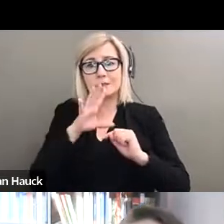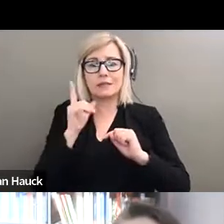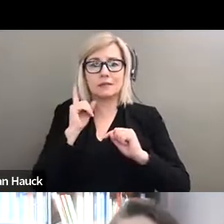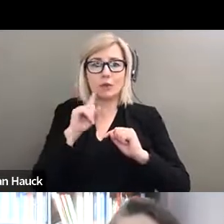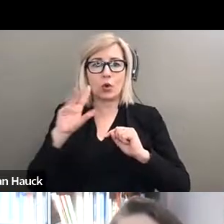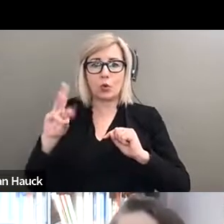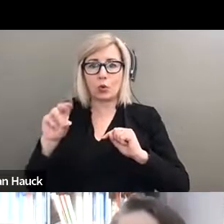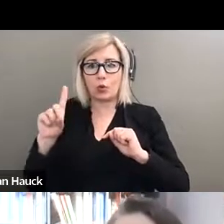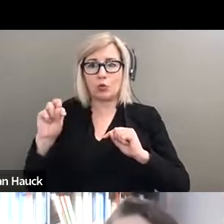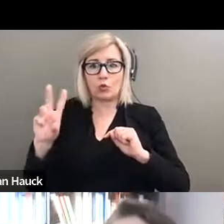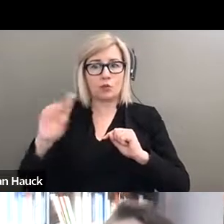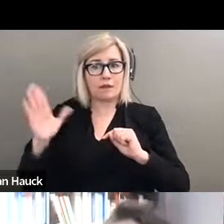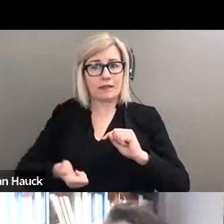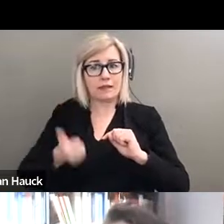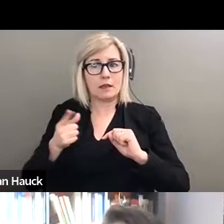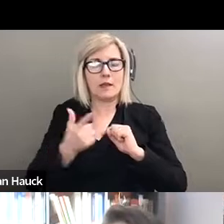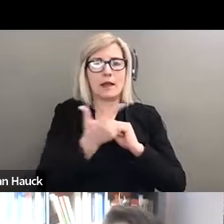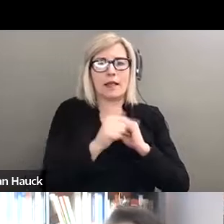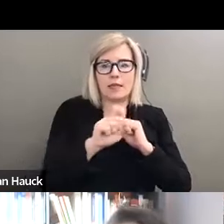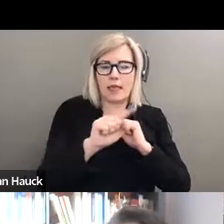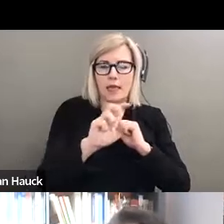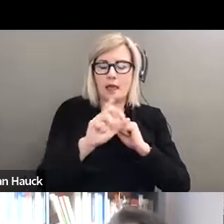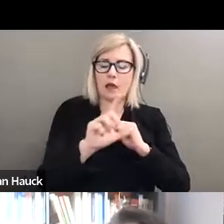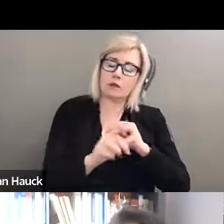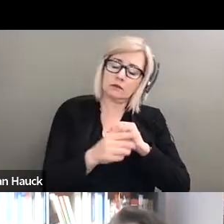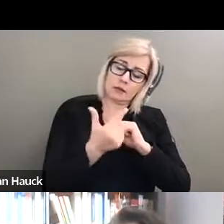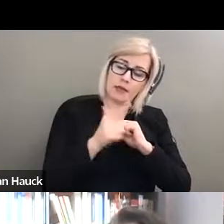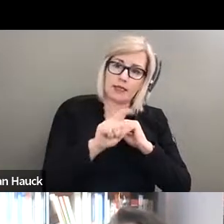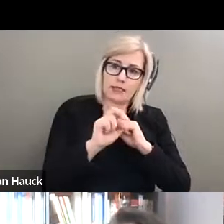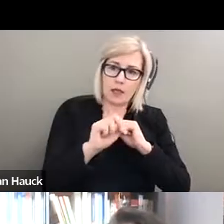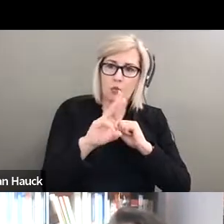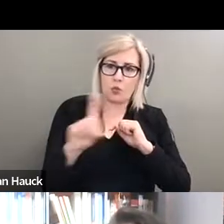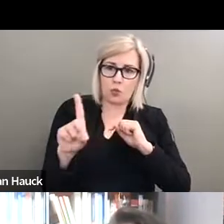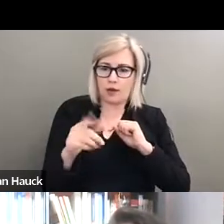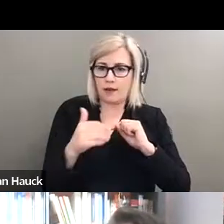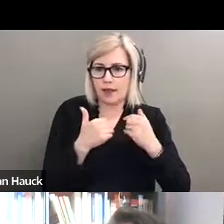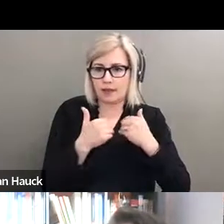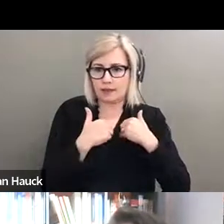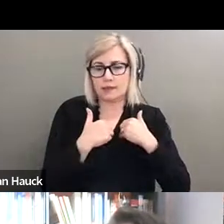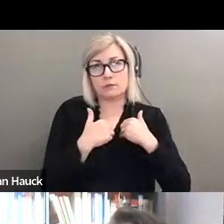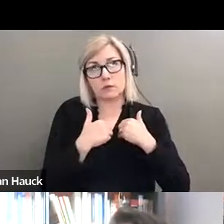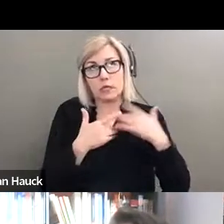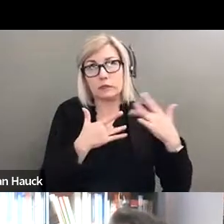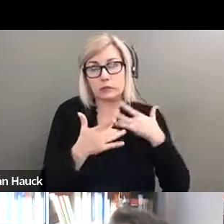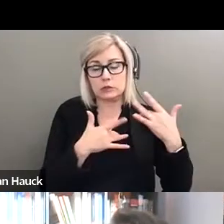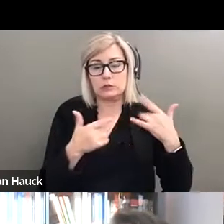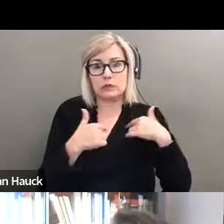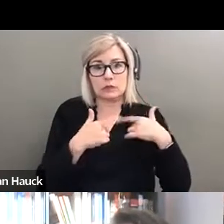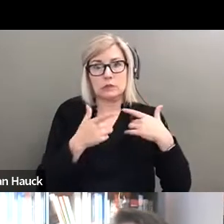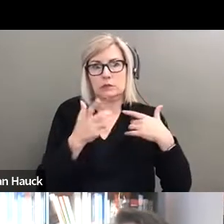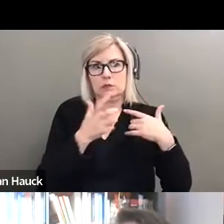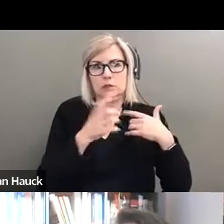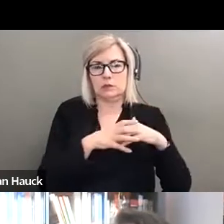but Glenwood has, and this concerns me, but they've been so